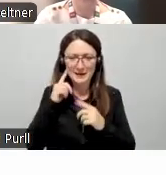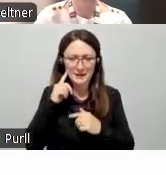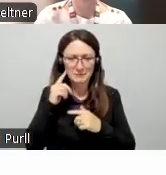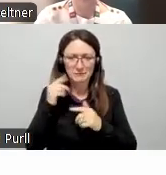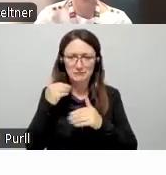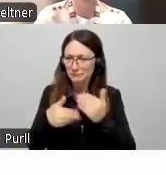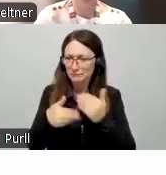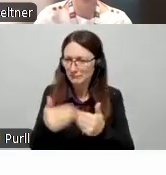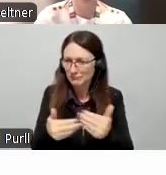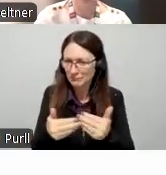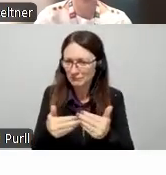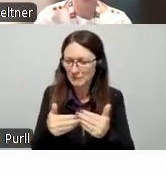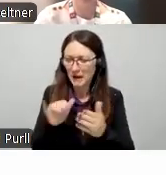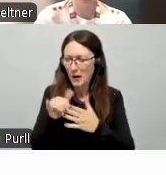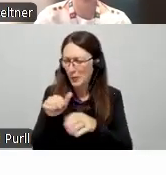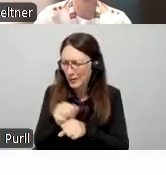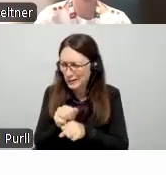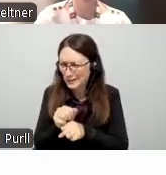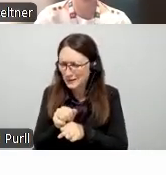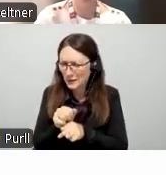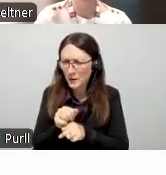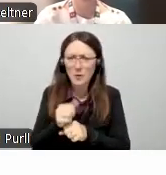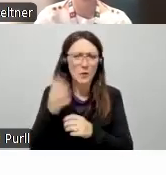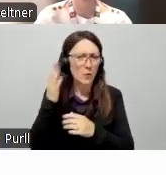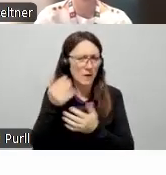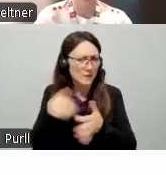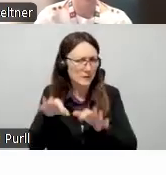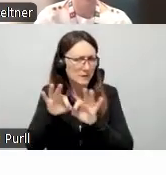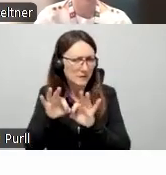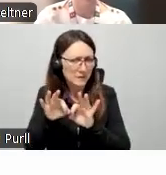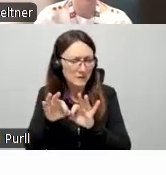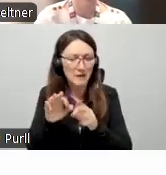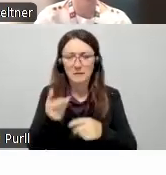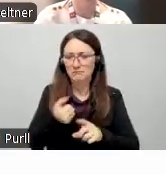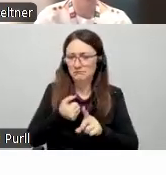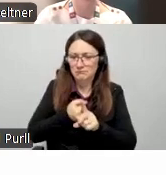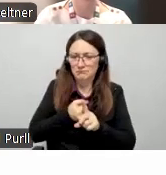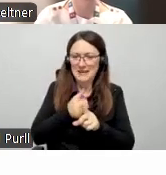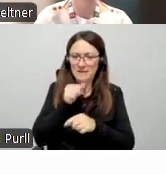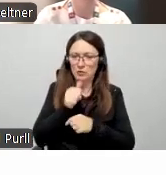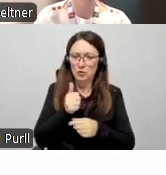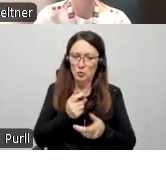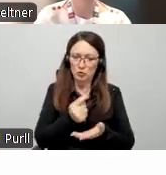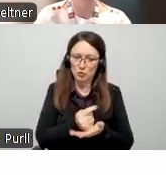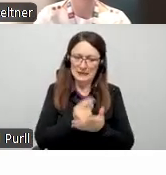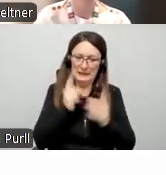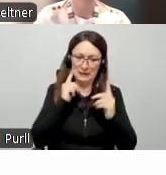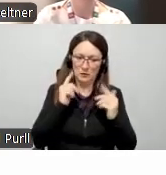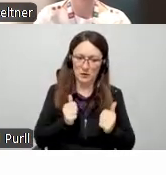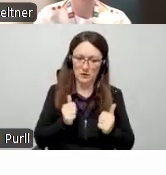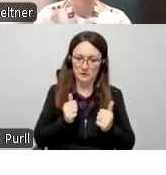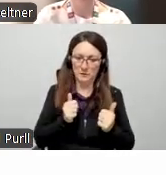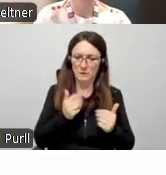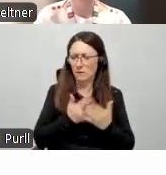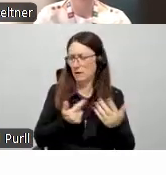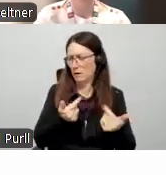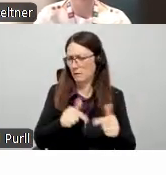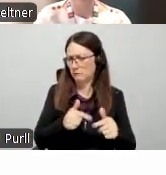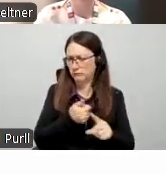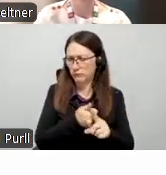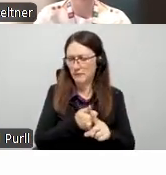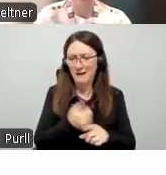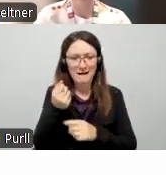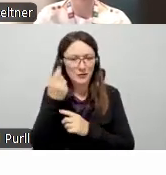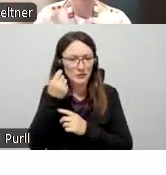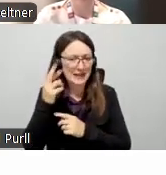process, why hearing health matters, and the impact of untreated hearing loss, understanding tinnitus